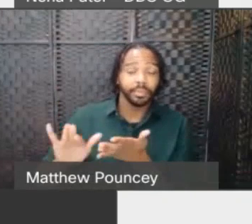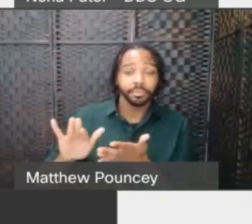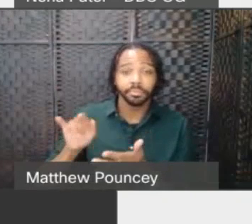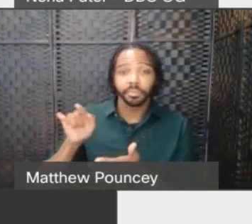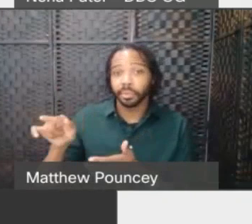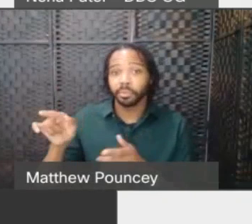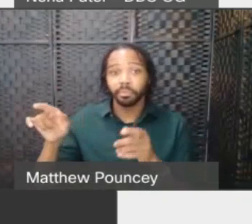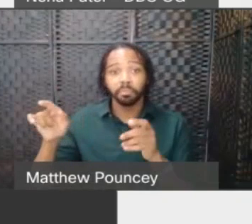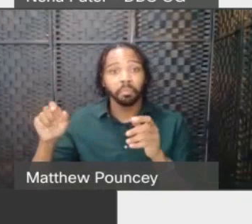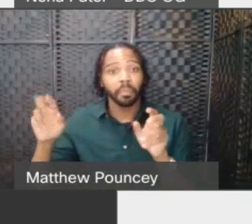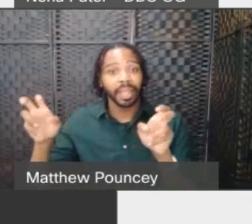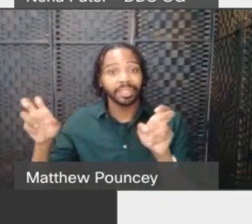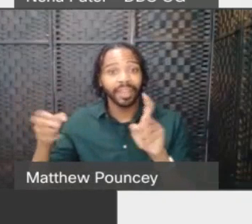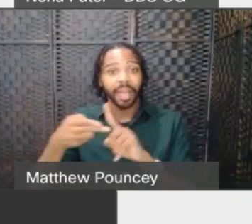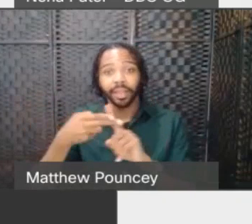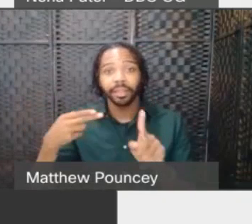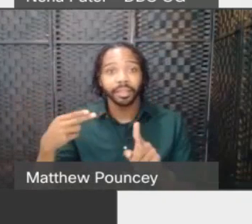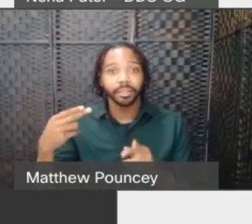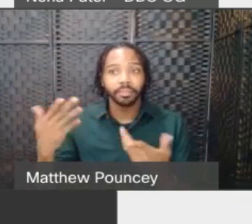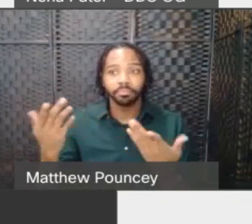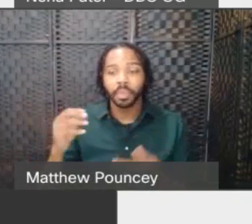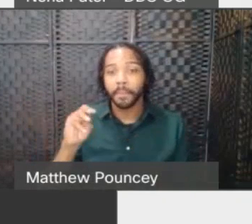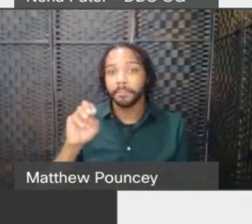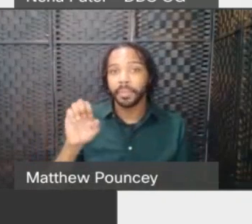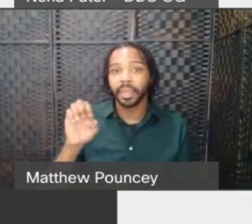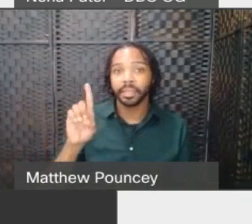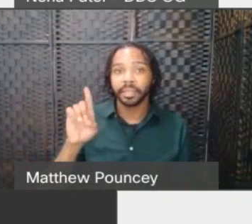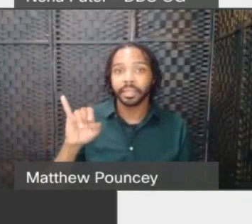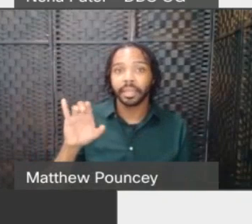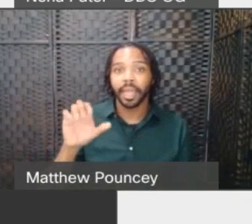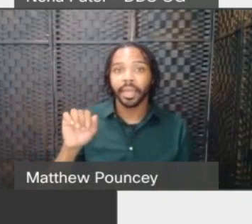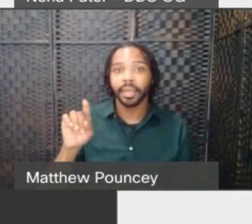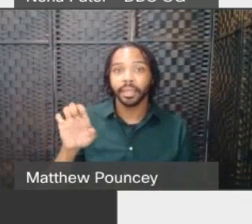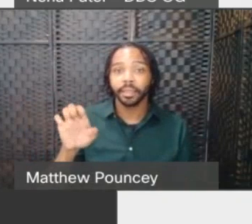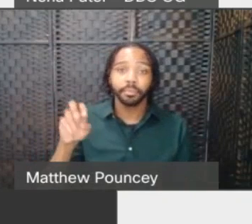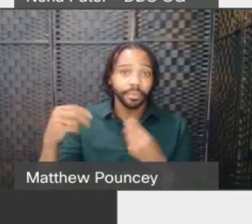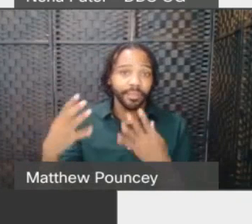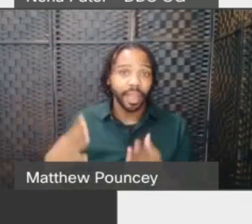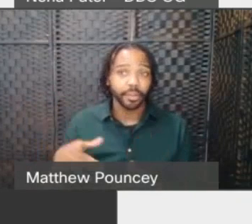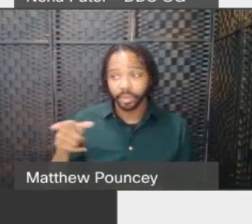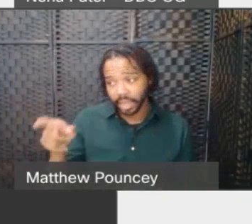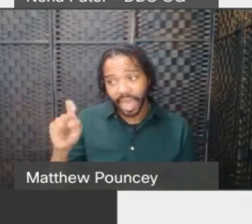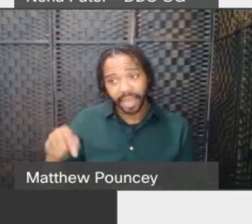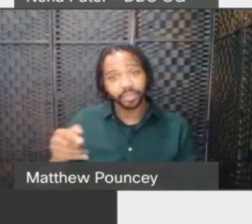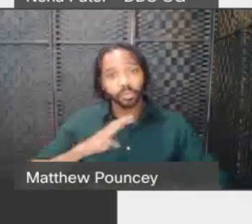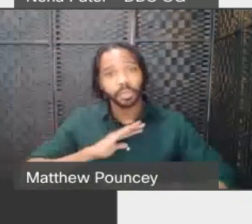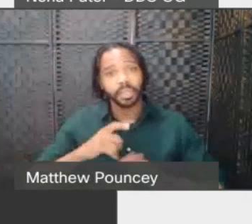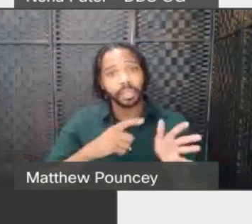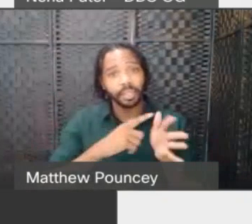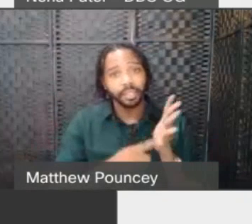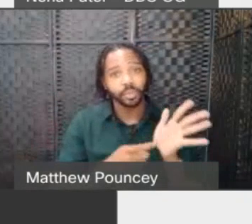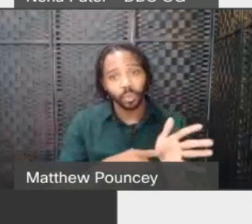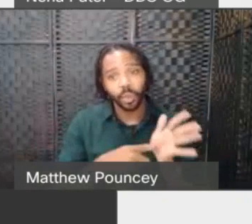as a Medicaid provider in this instance, then they have to meet those